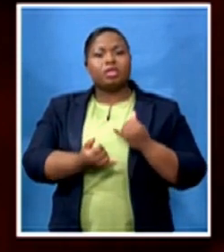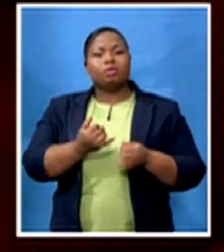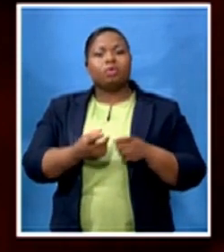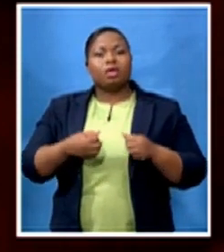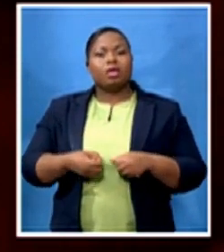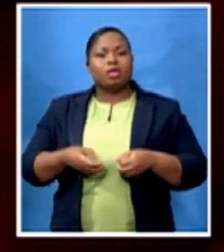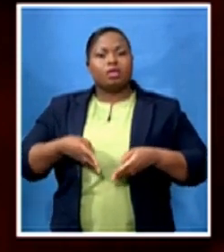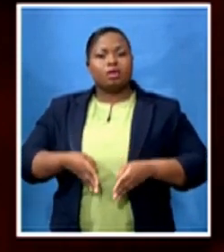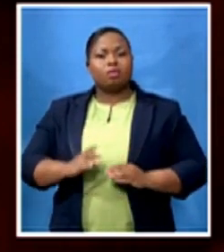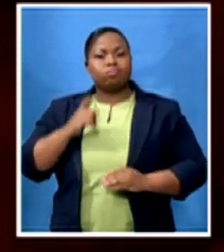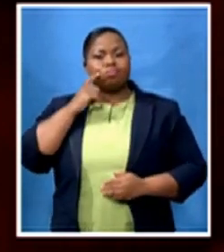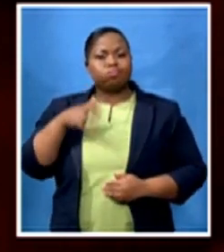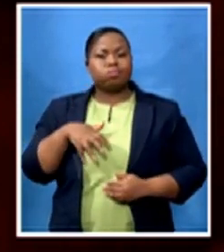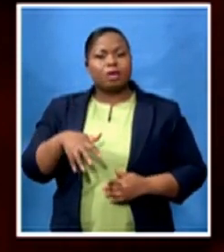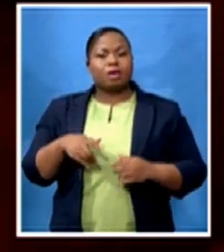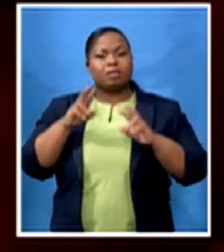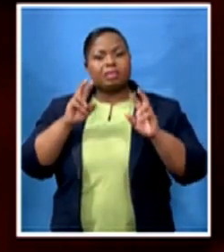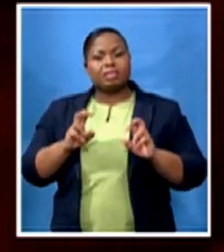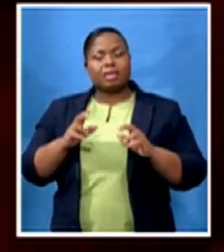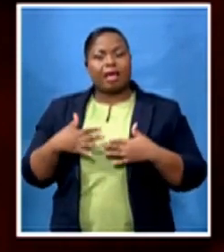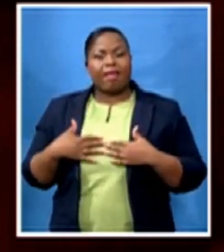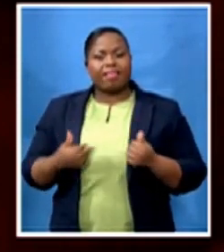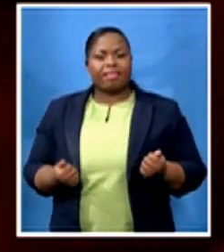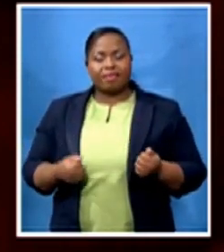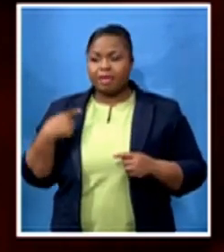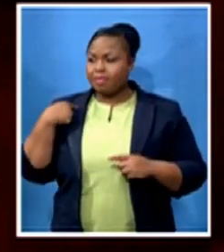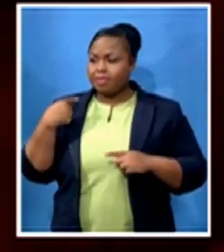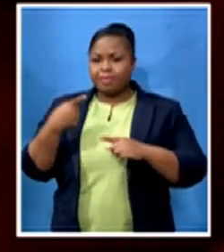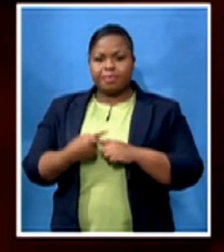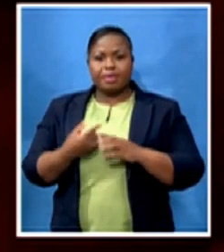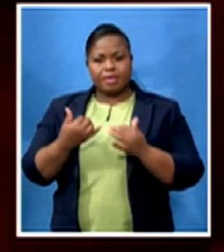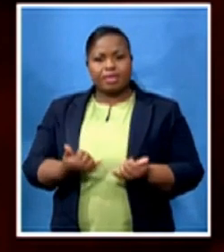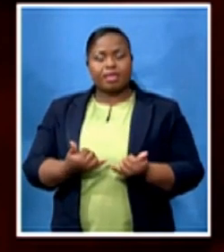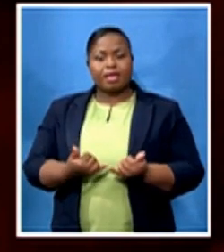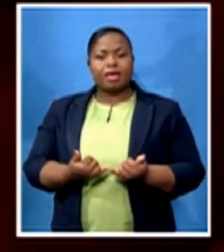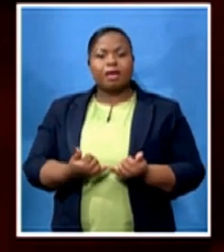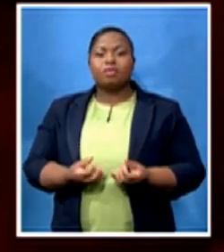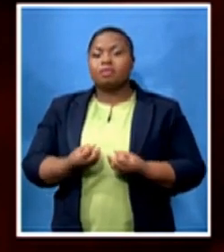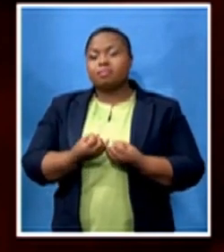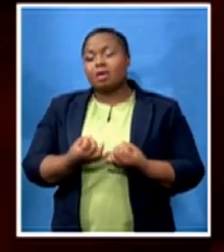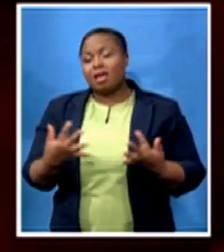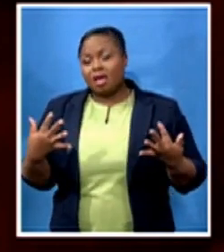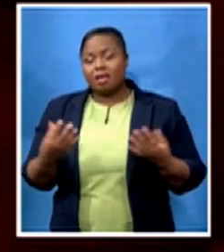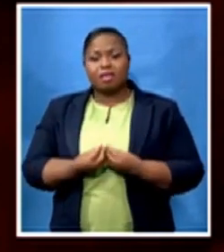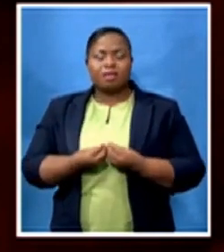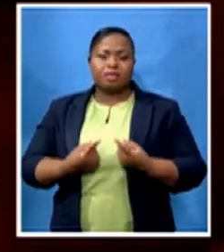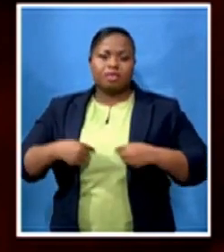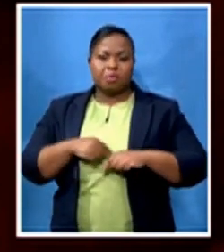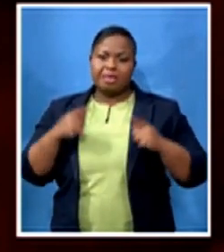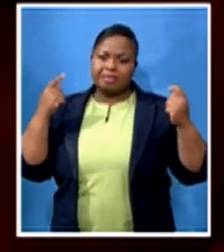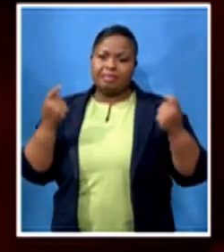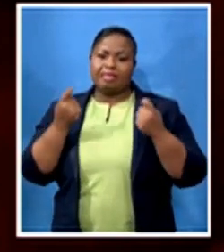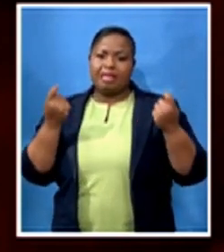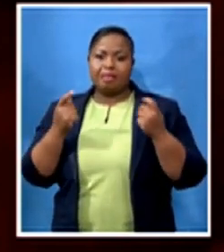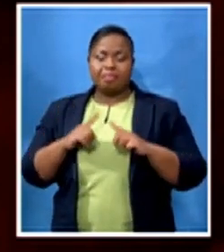long way. And now we have got a lot of things to celebrate, but also we agree that we still have